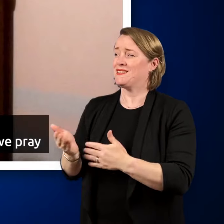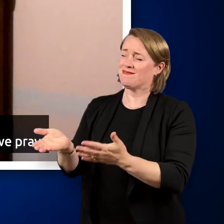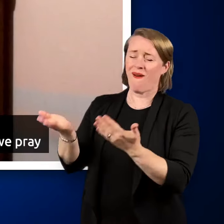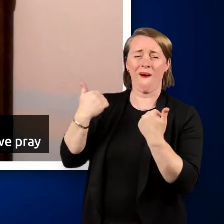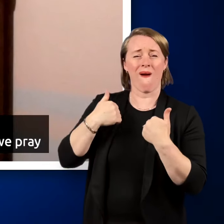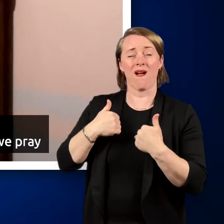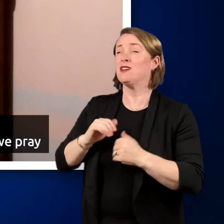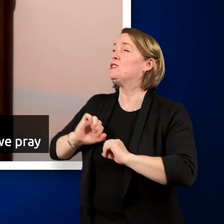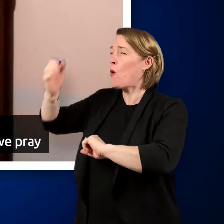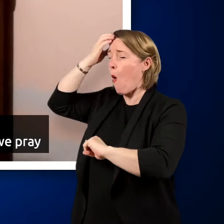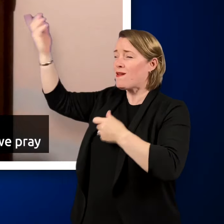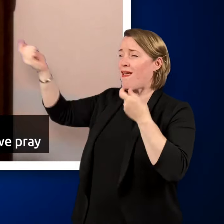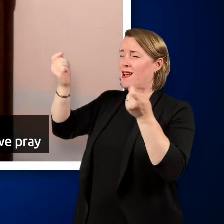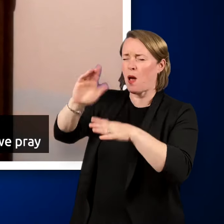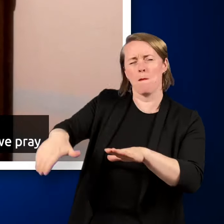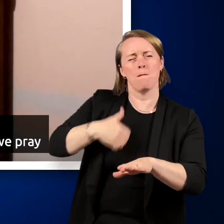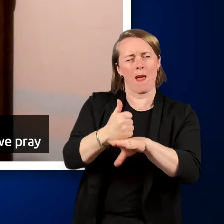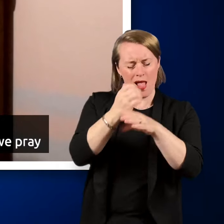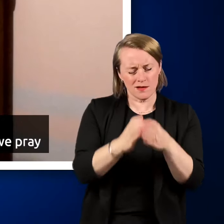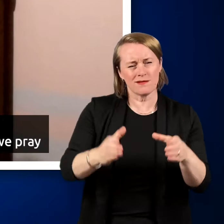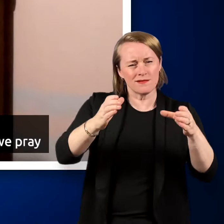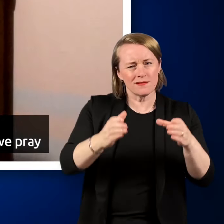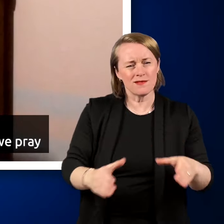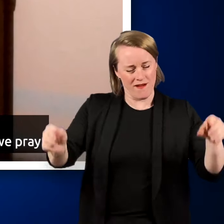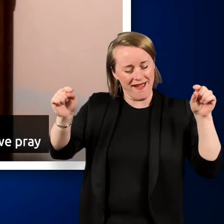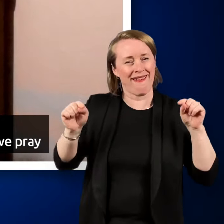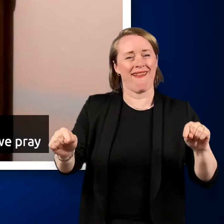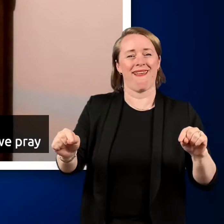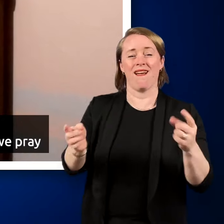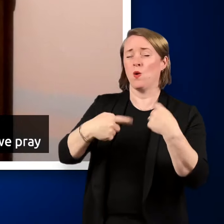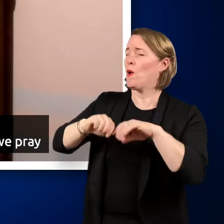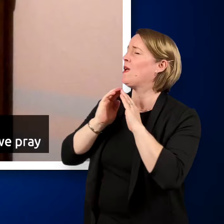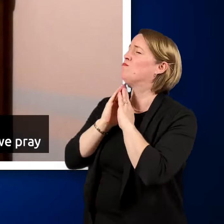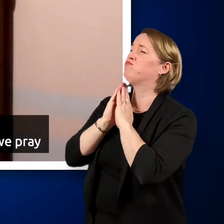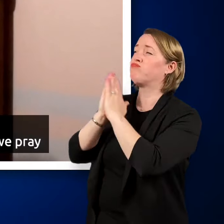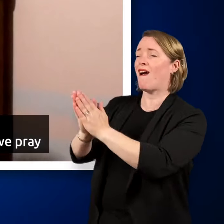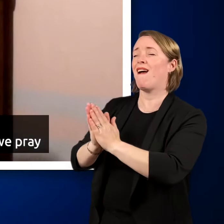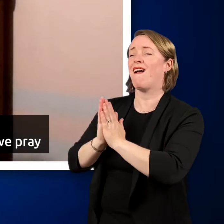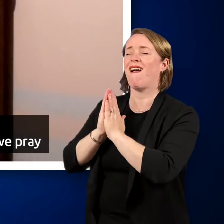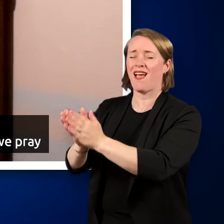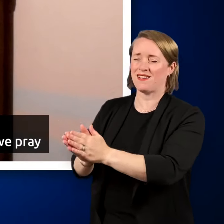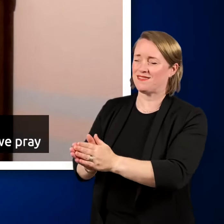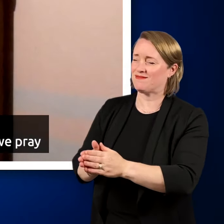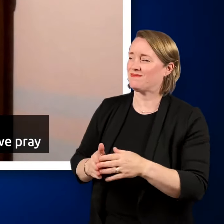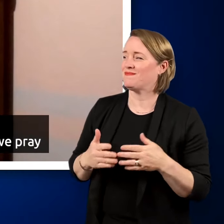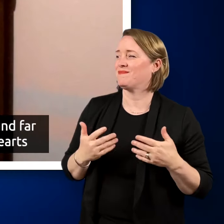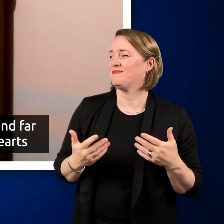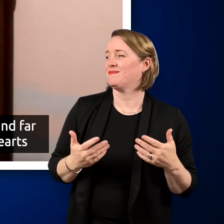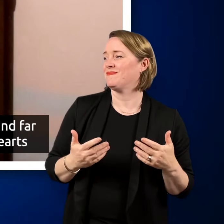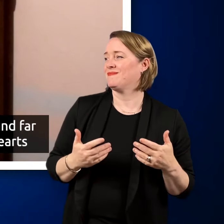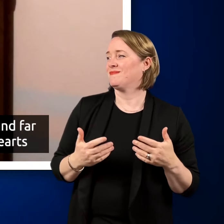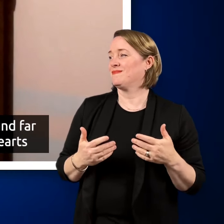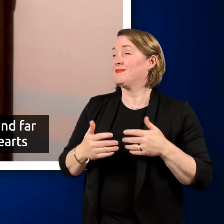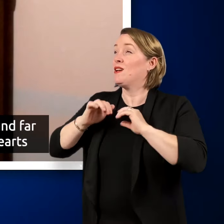atmosphere, build your kingdom here, we pray.